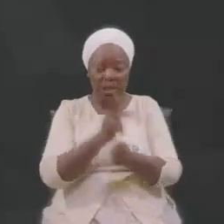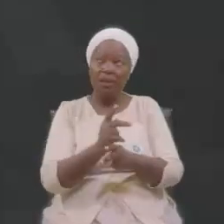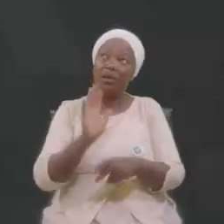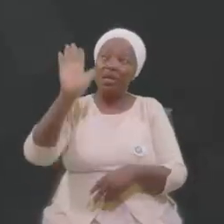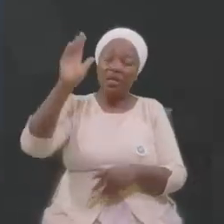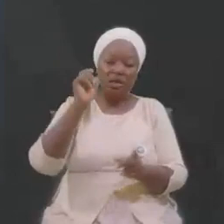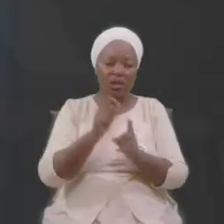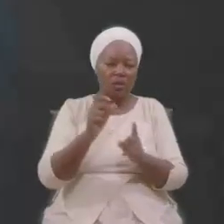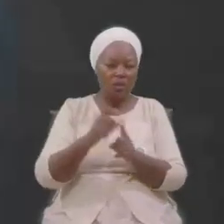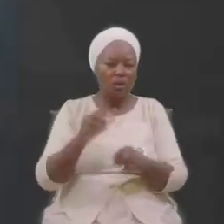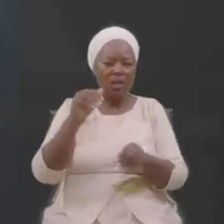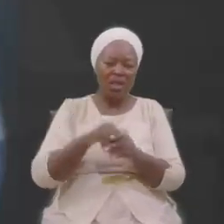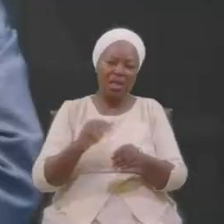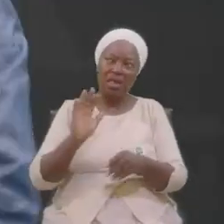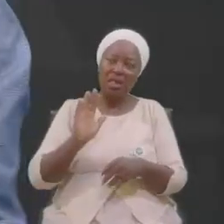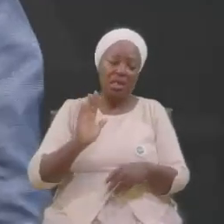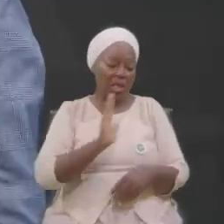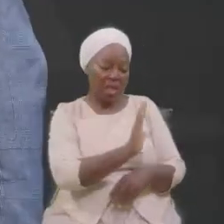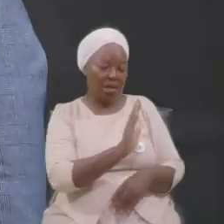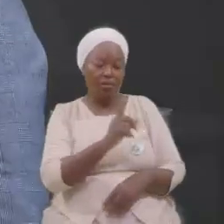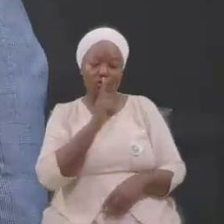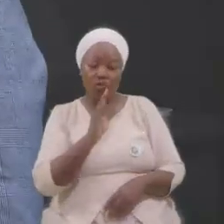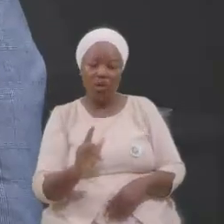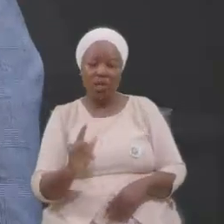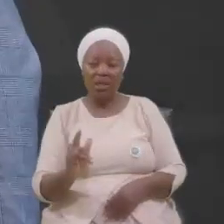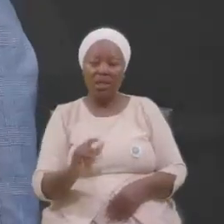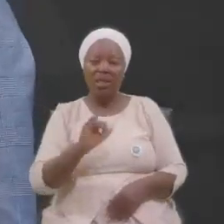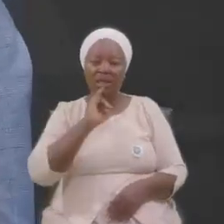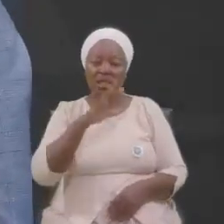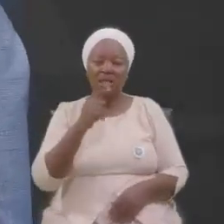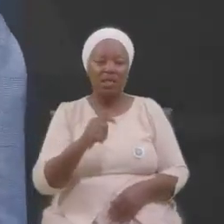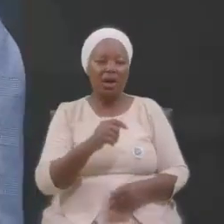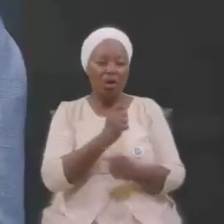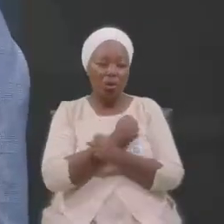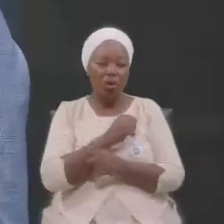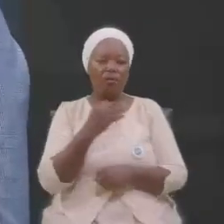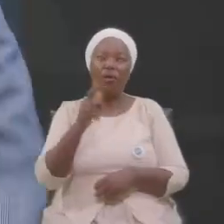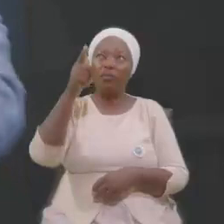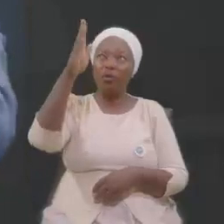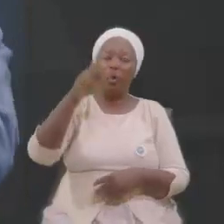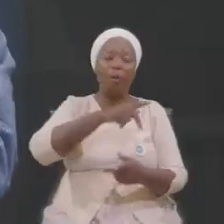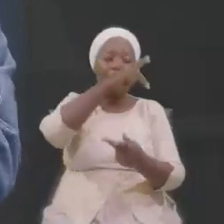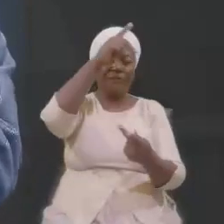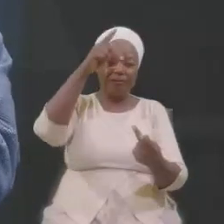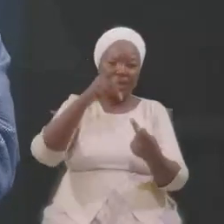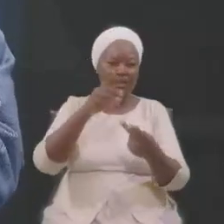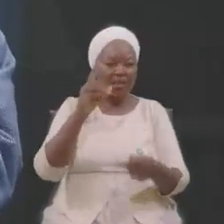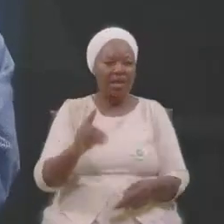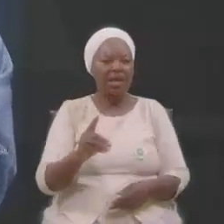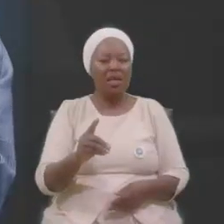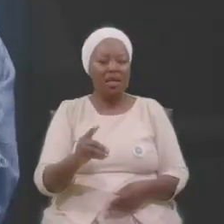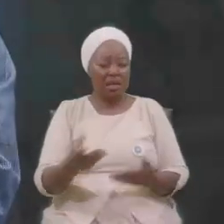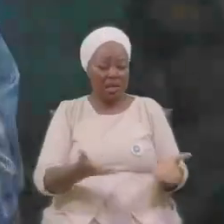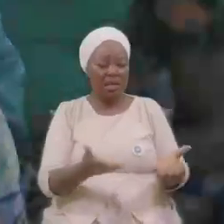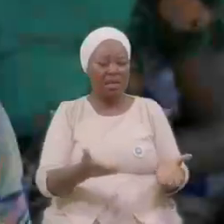in him verily is the love of God perfected. Hereby know